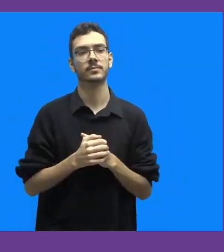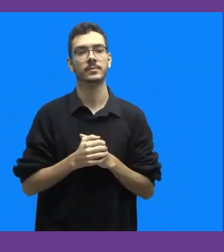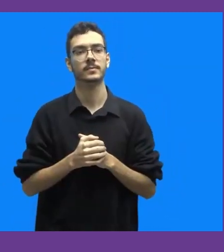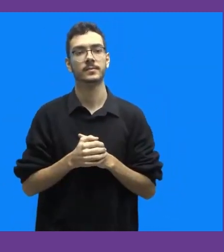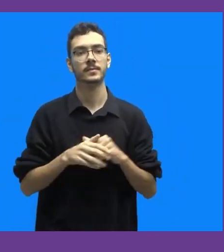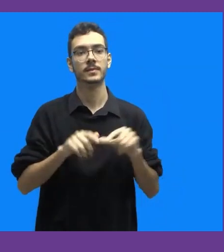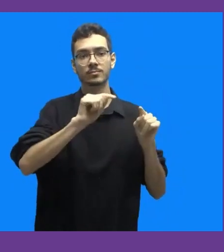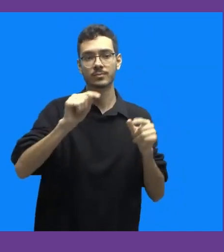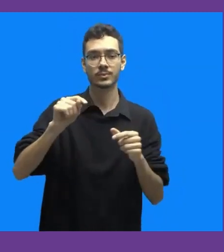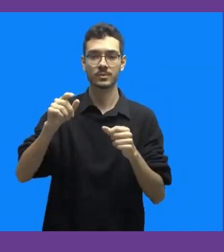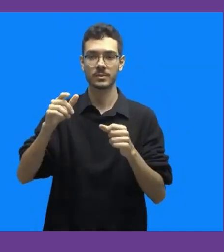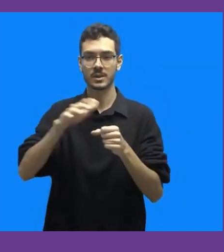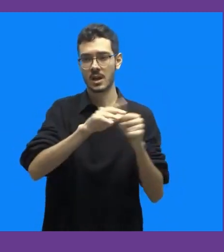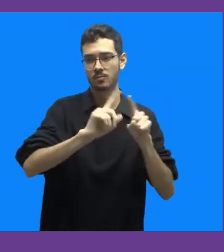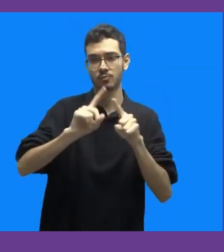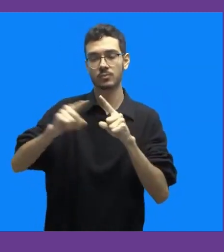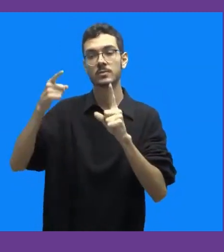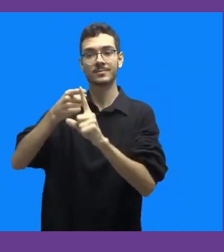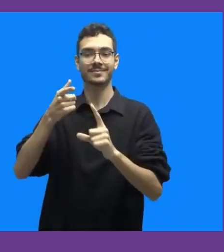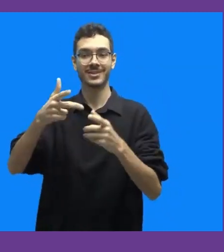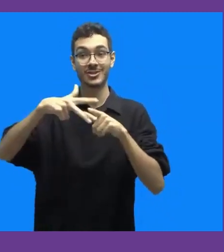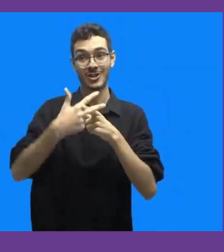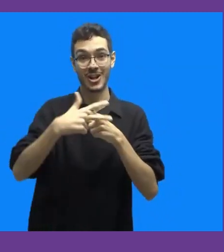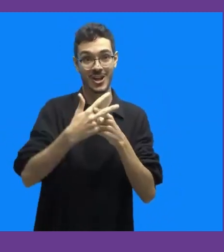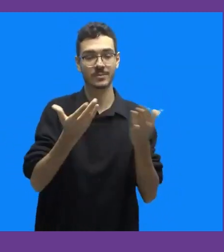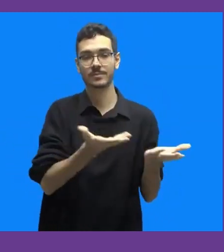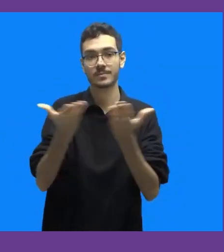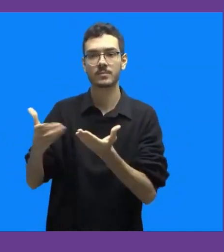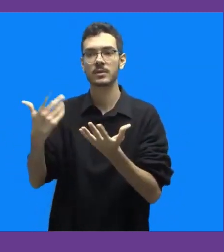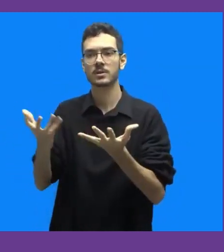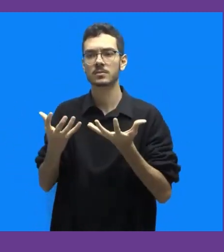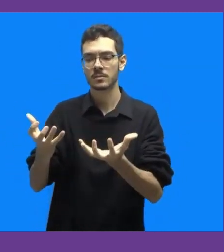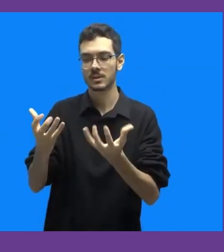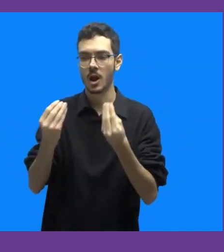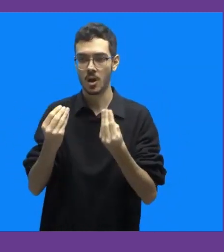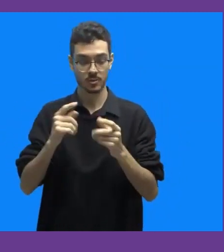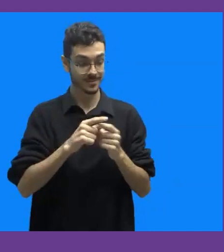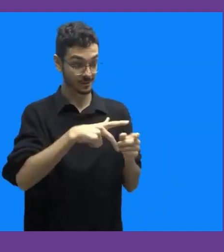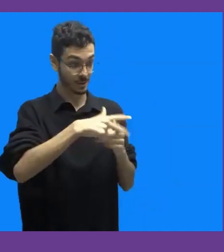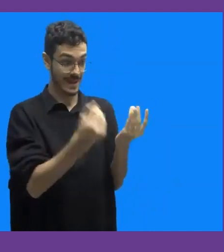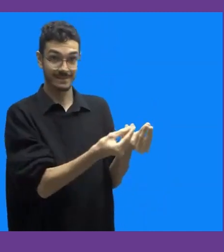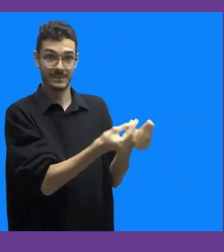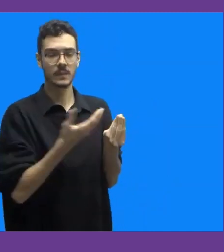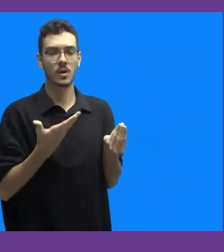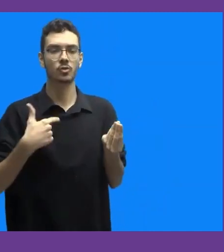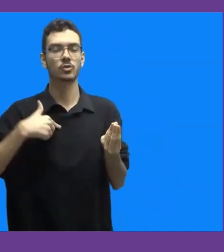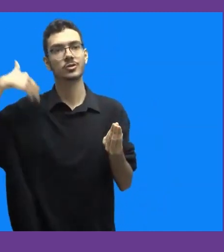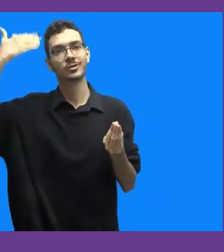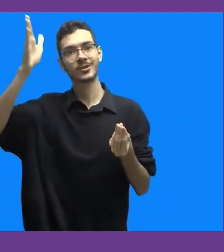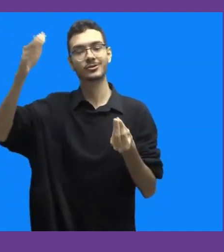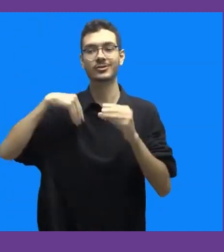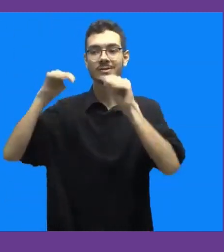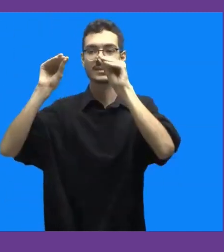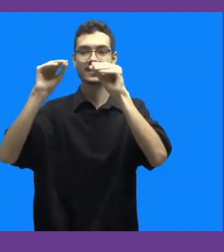into teaching. So, as I said, there's no silver bullet, I believe. So there's attempts that